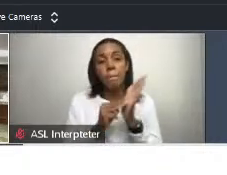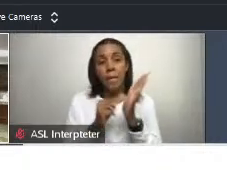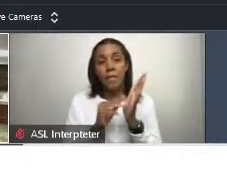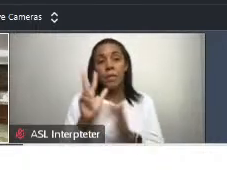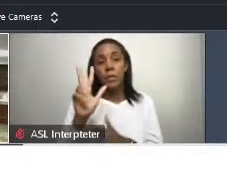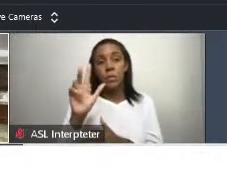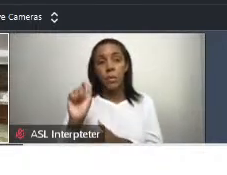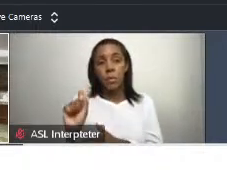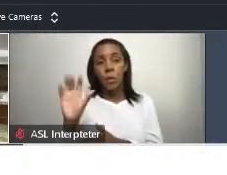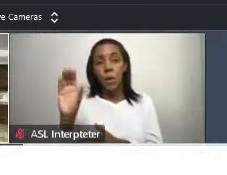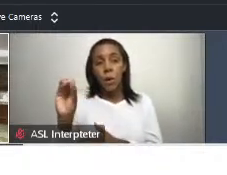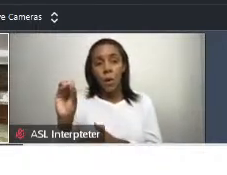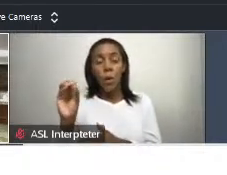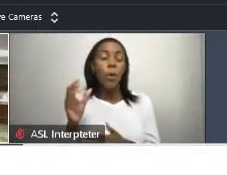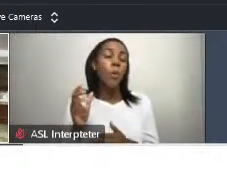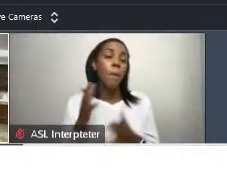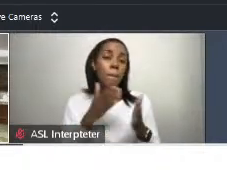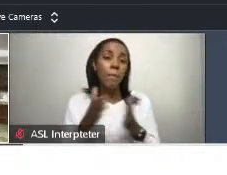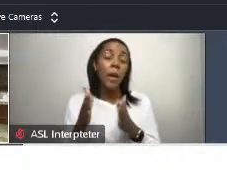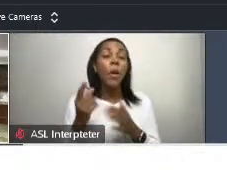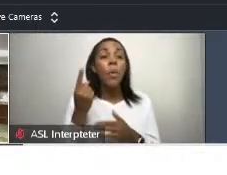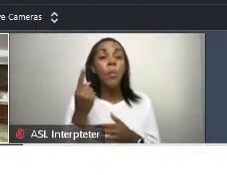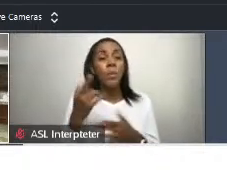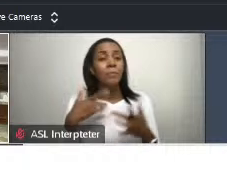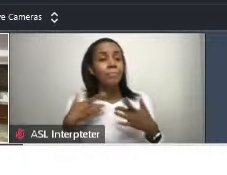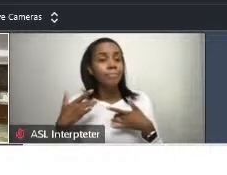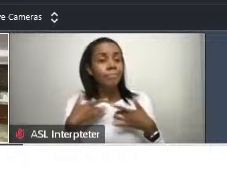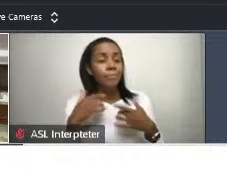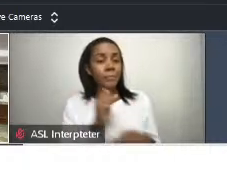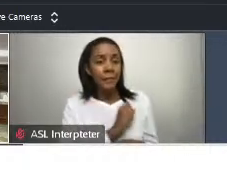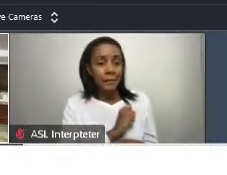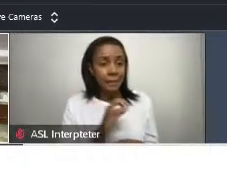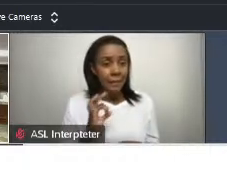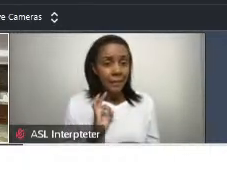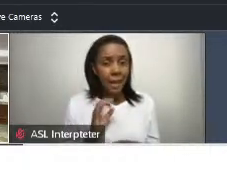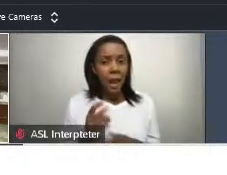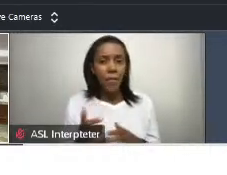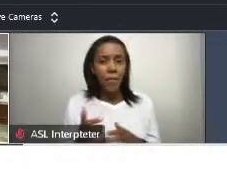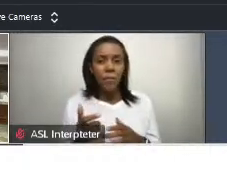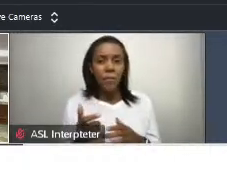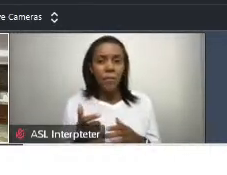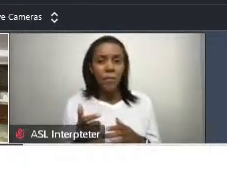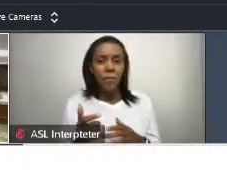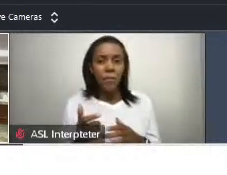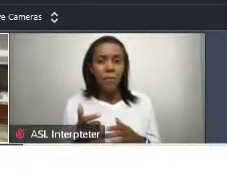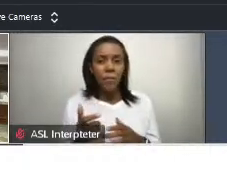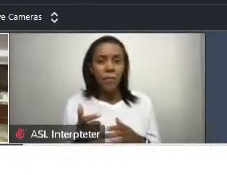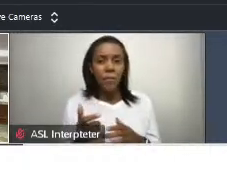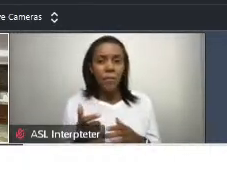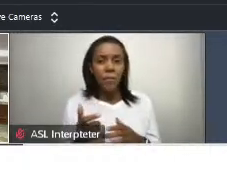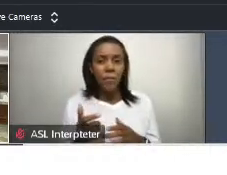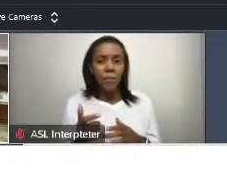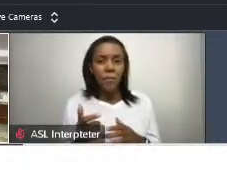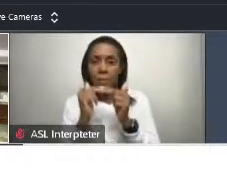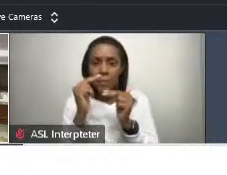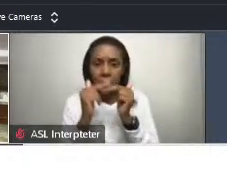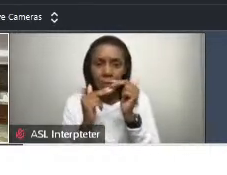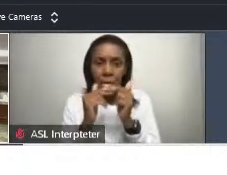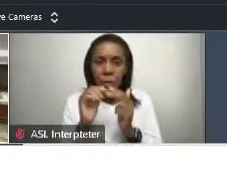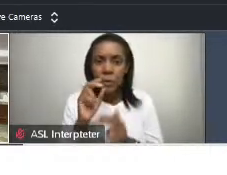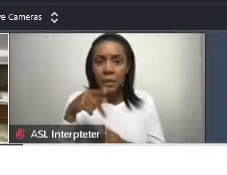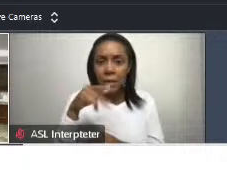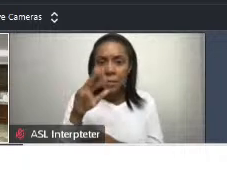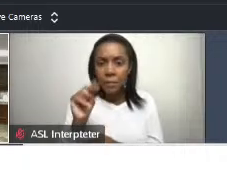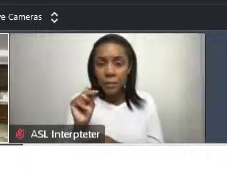There was one concern that the staff had regarding building 10, as you see on this graphic. The applicant has agreed